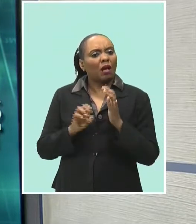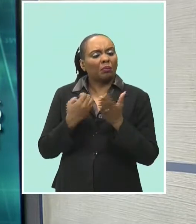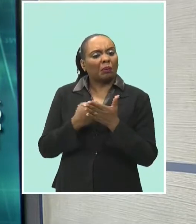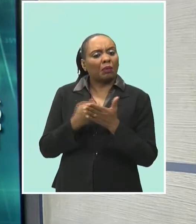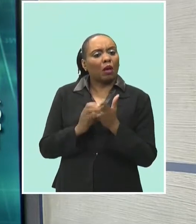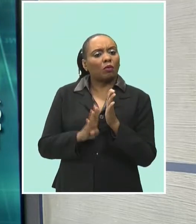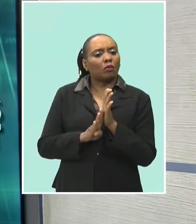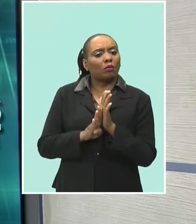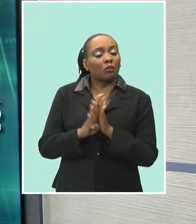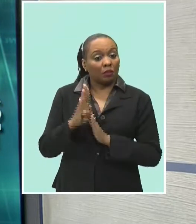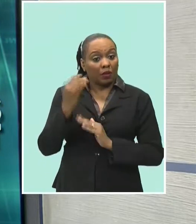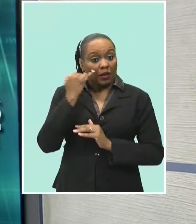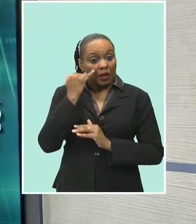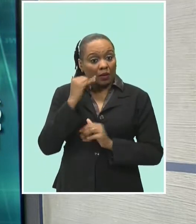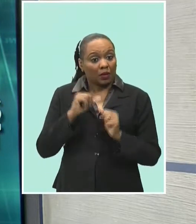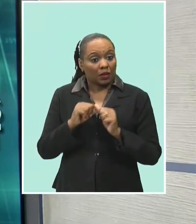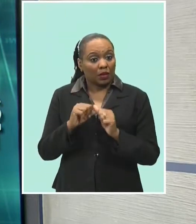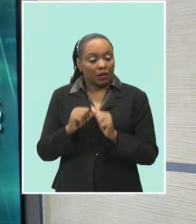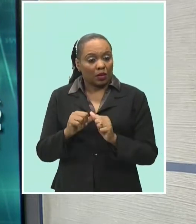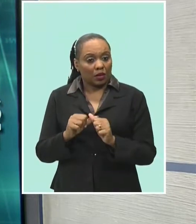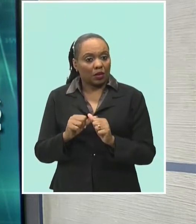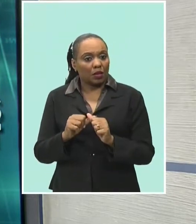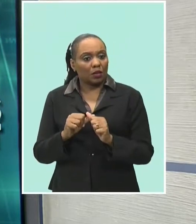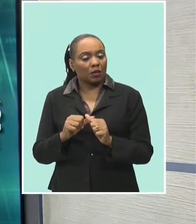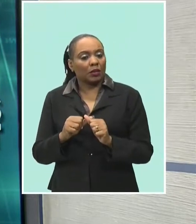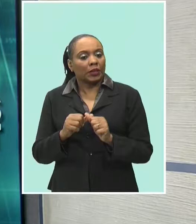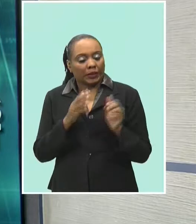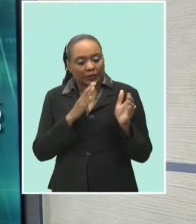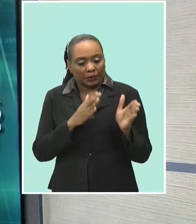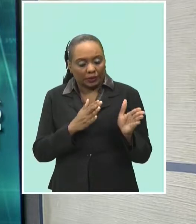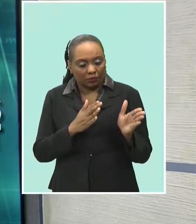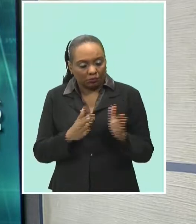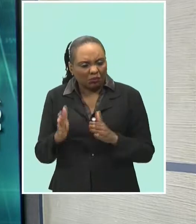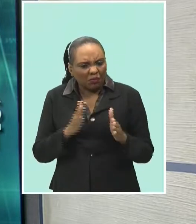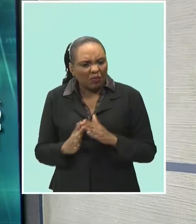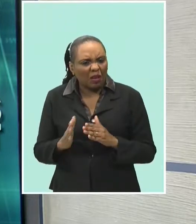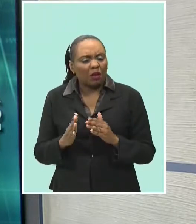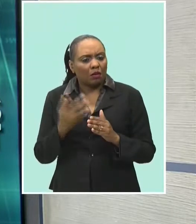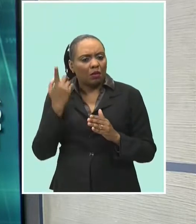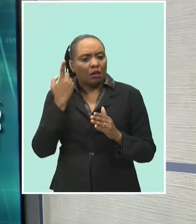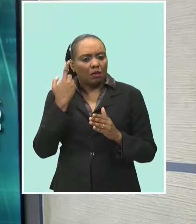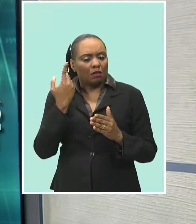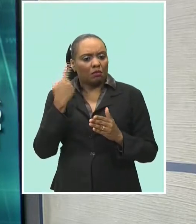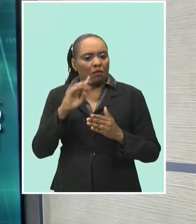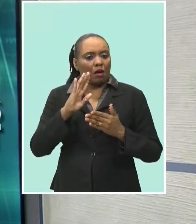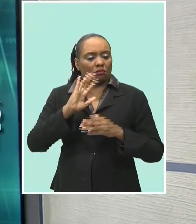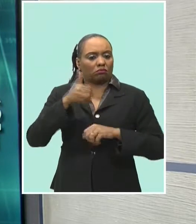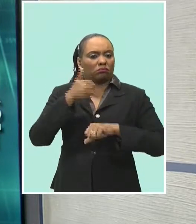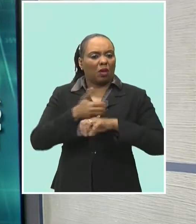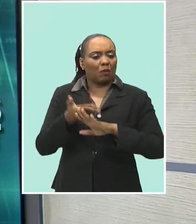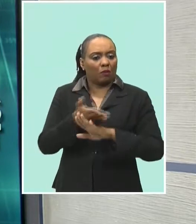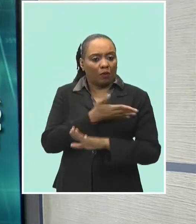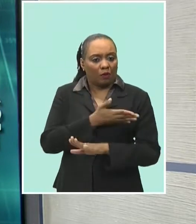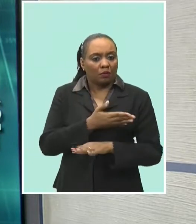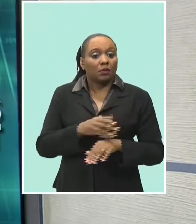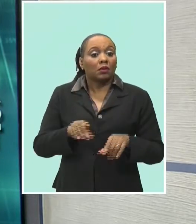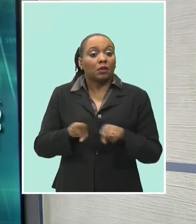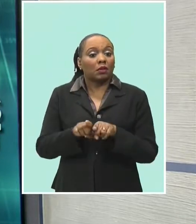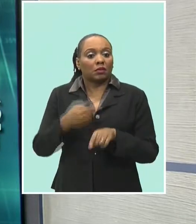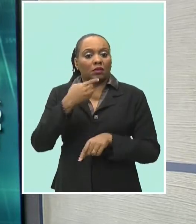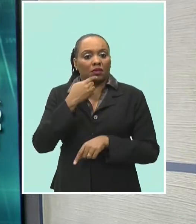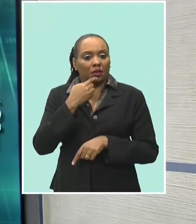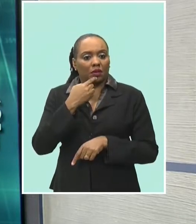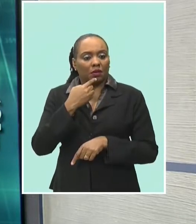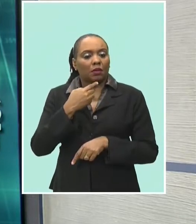country continues to stick to its fiscal reforms. In her regional economic outlook for 2020, Ducaran also believes the island